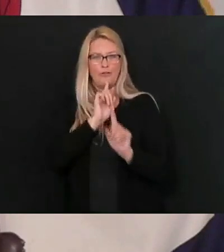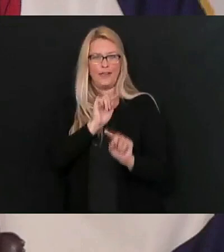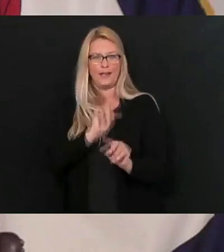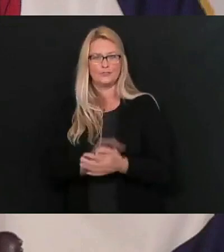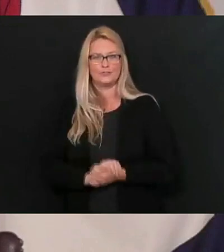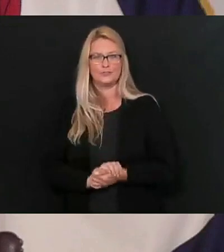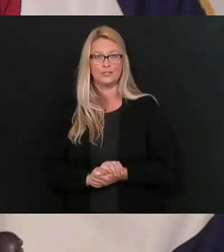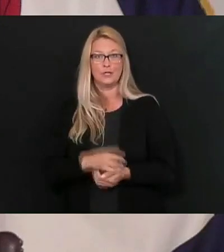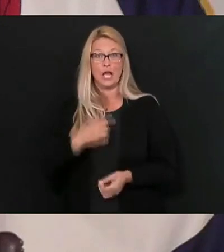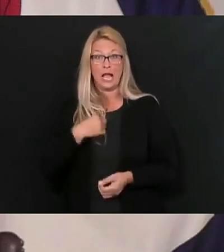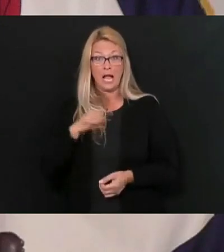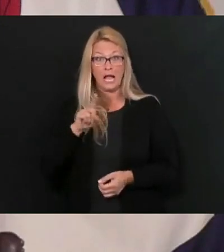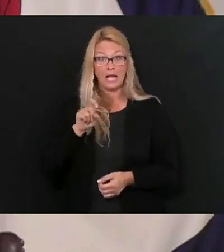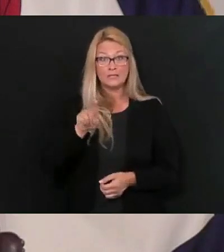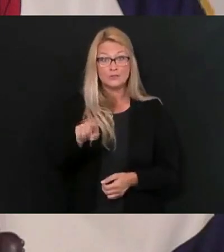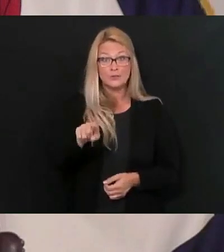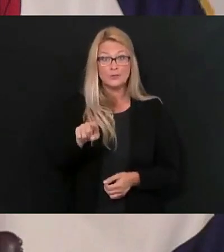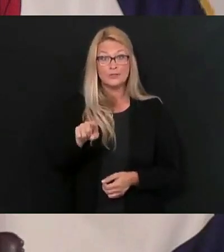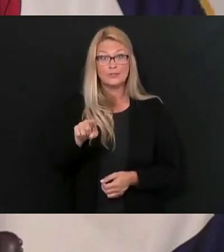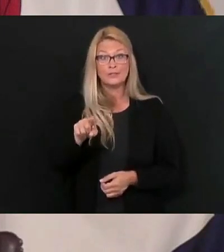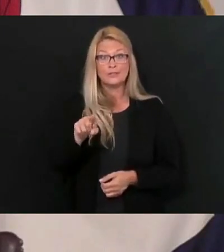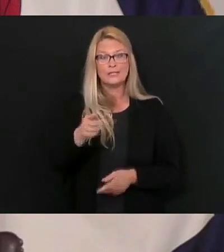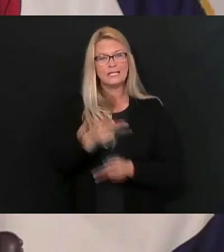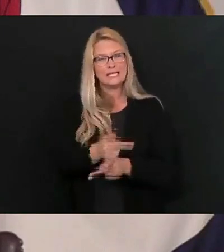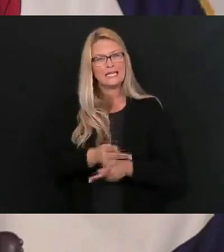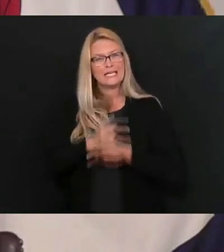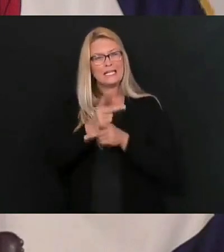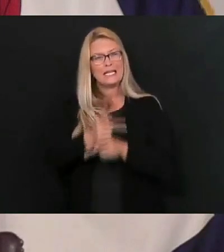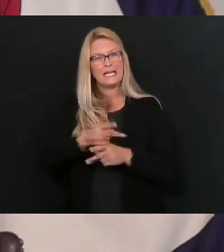asked you to keep all of us,